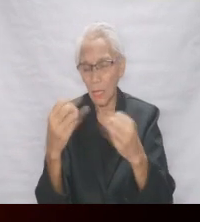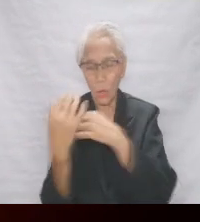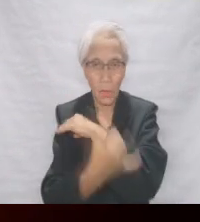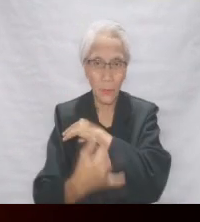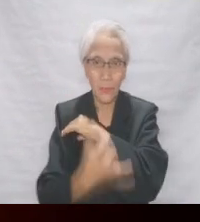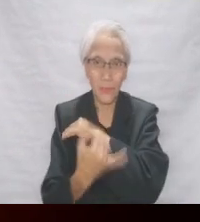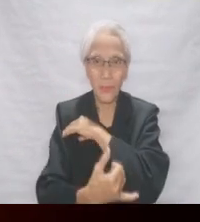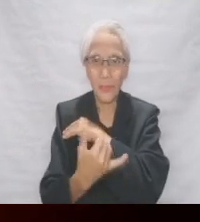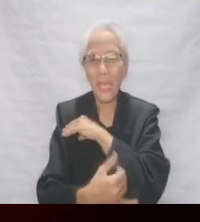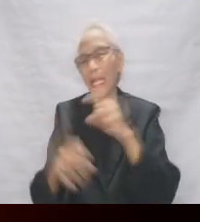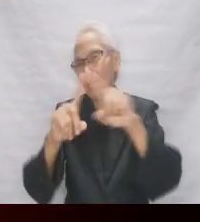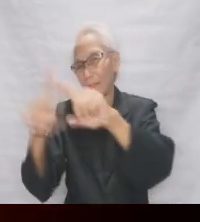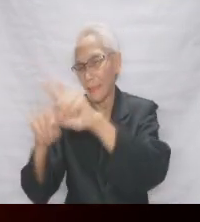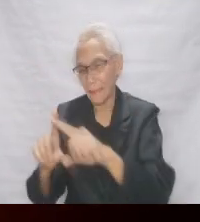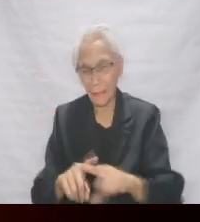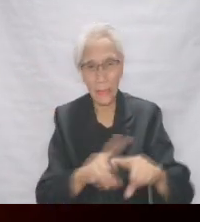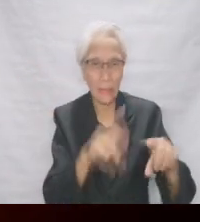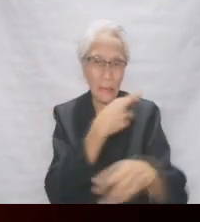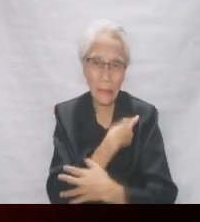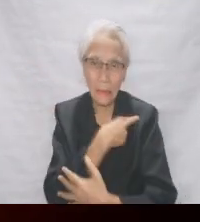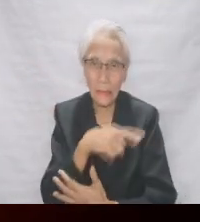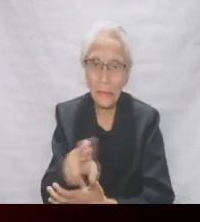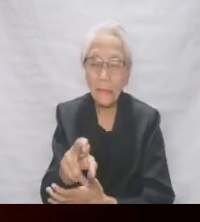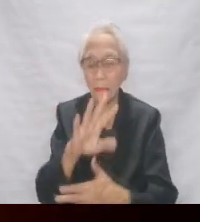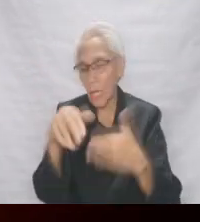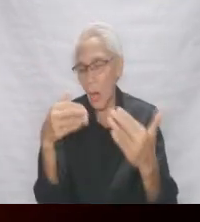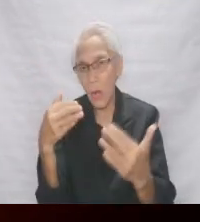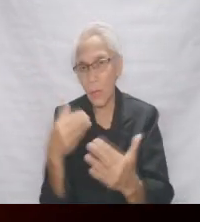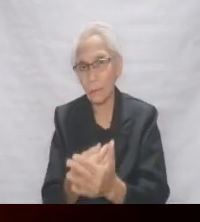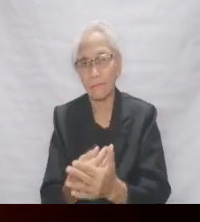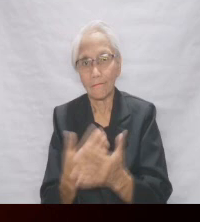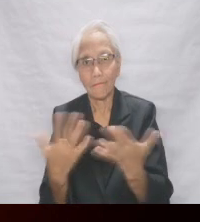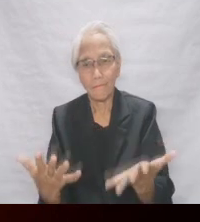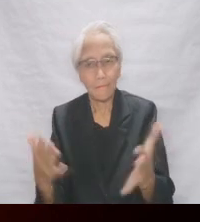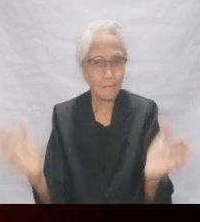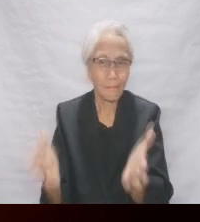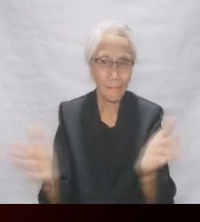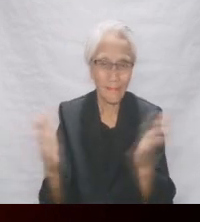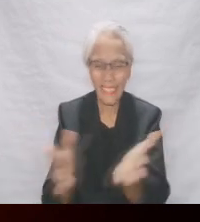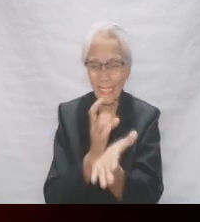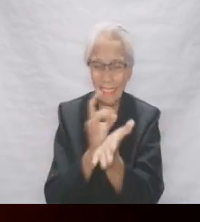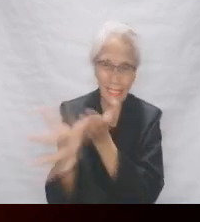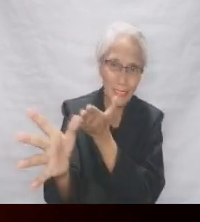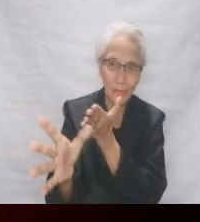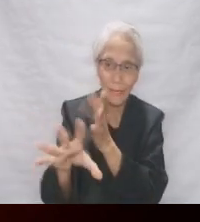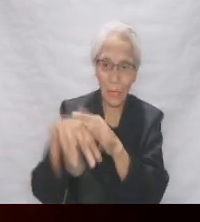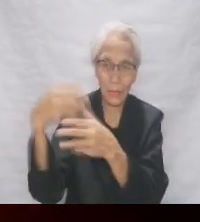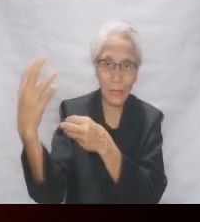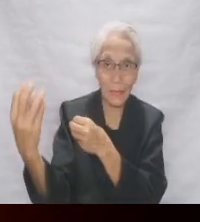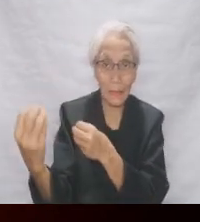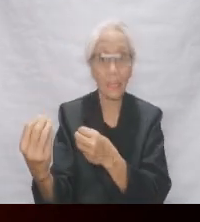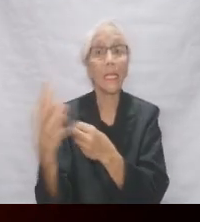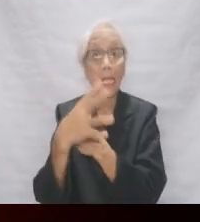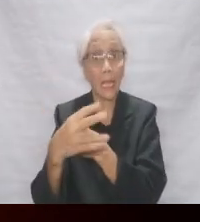kulto, mga sekta, denominations, or religions that encourage hatred against outsiders